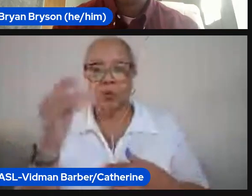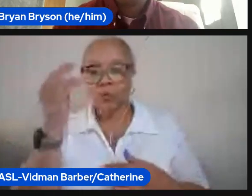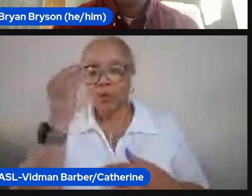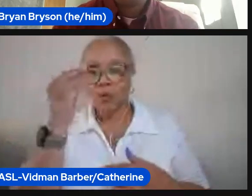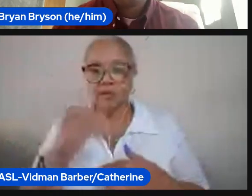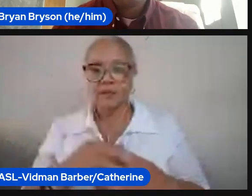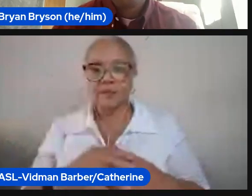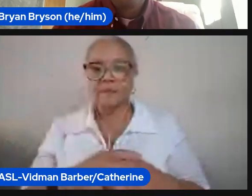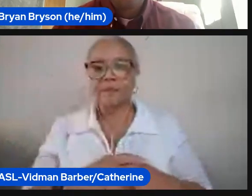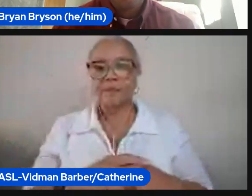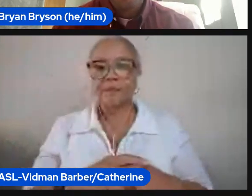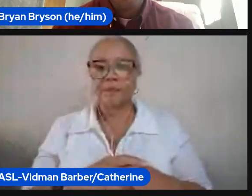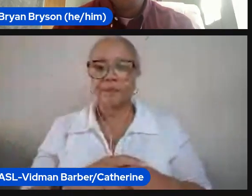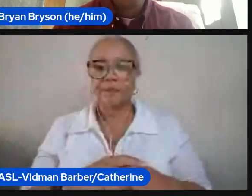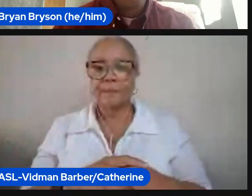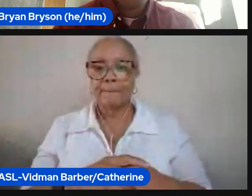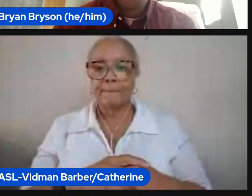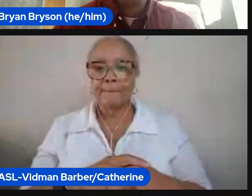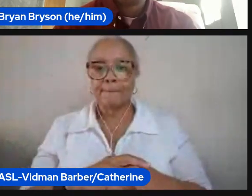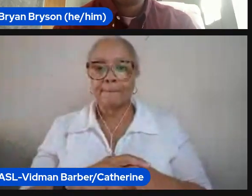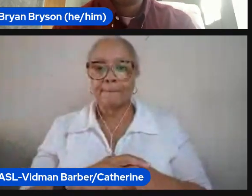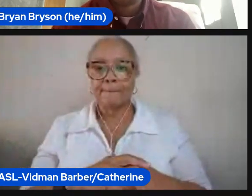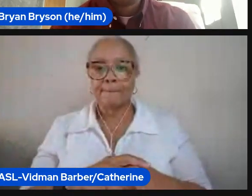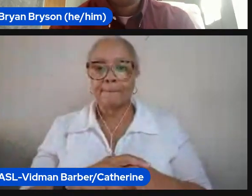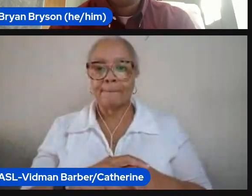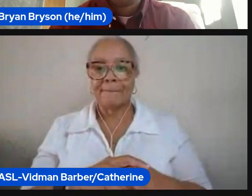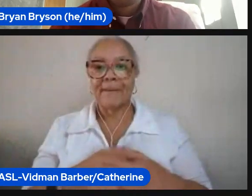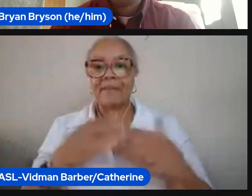today. Thanks for the invite.